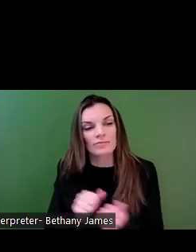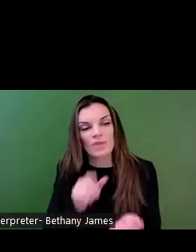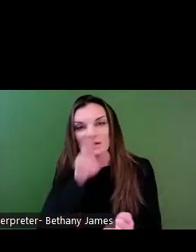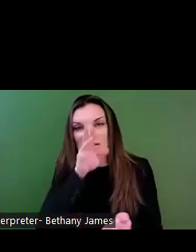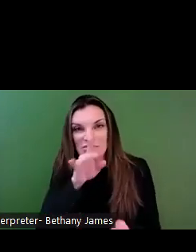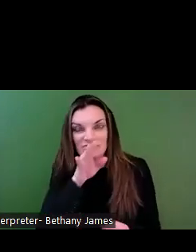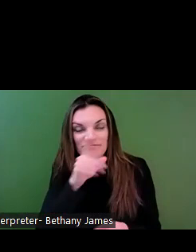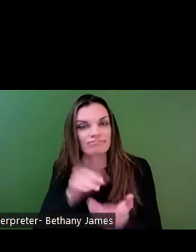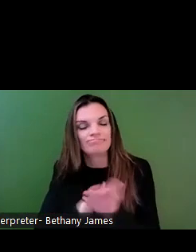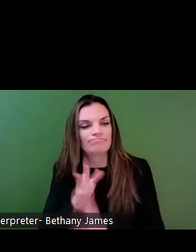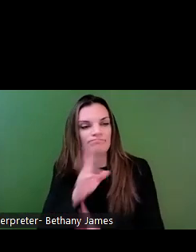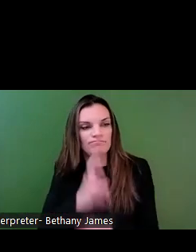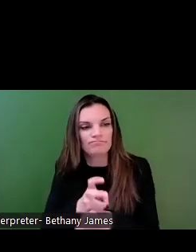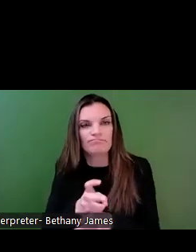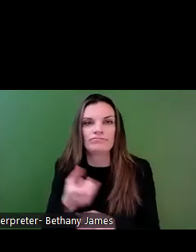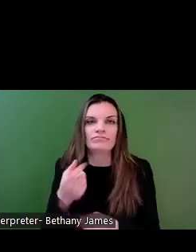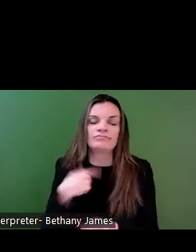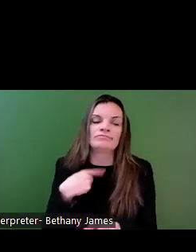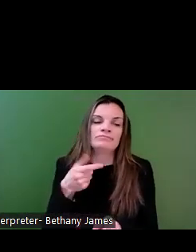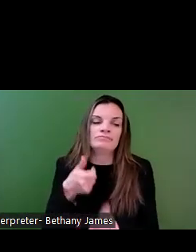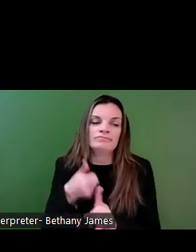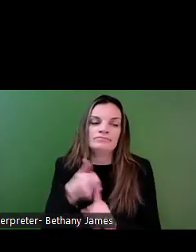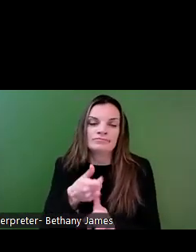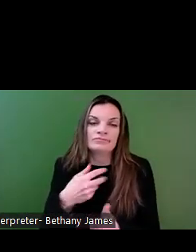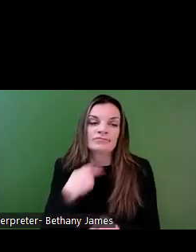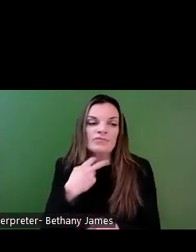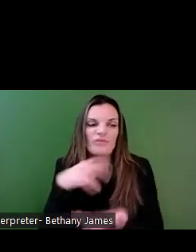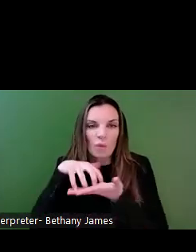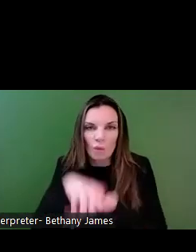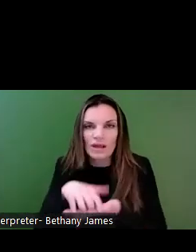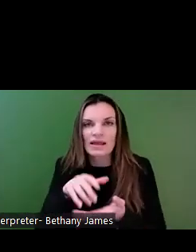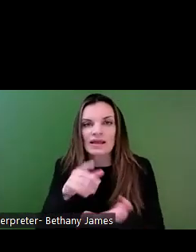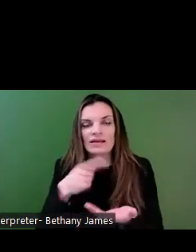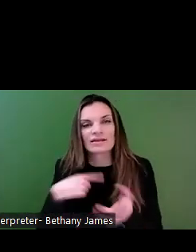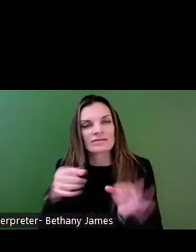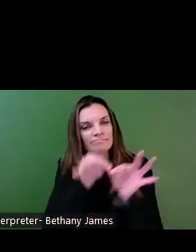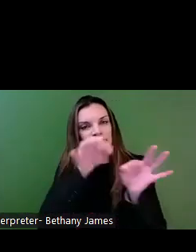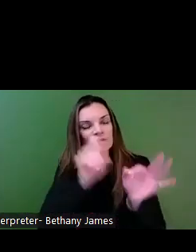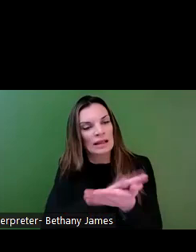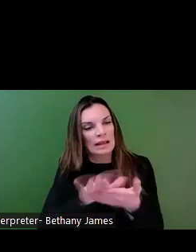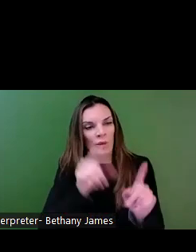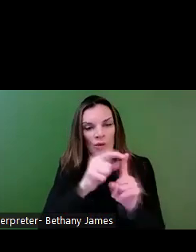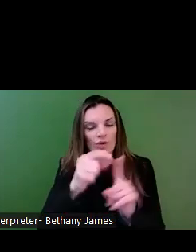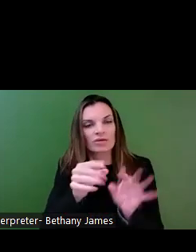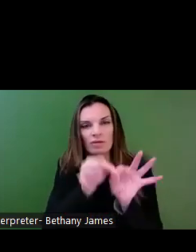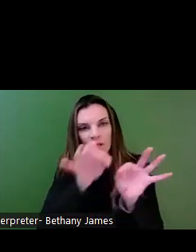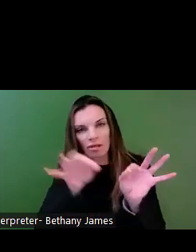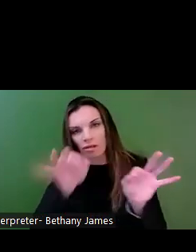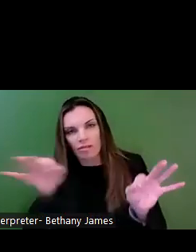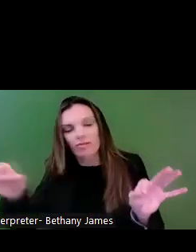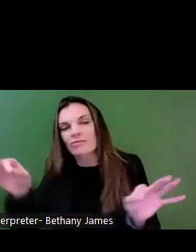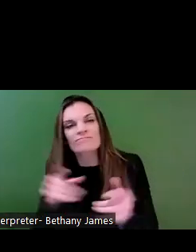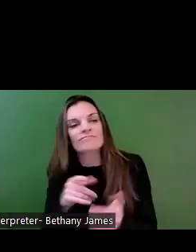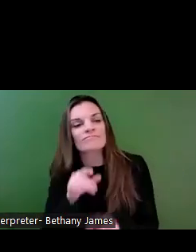or impaired control of the muscles involved in the production of speech and voice, and apraxia, which impacts one's control